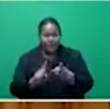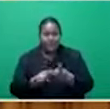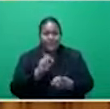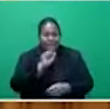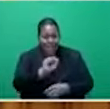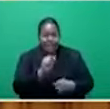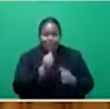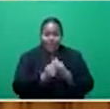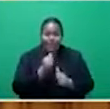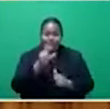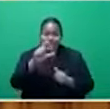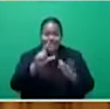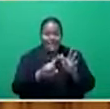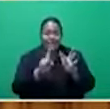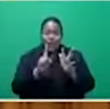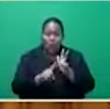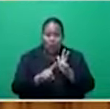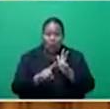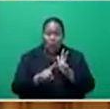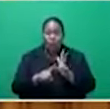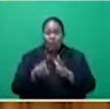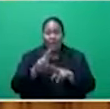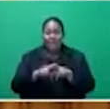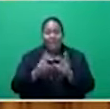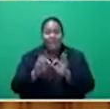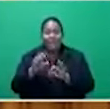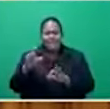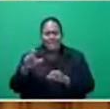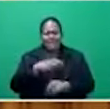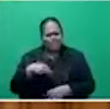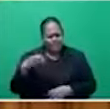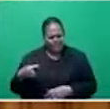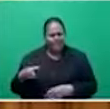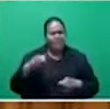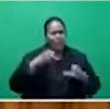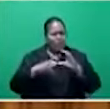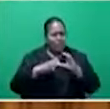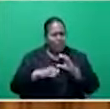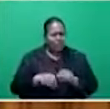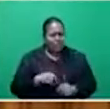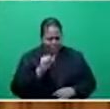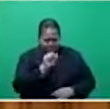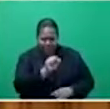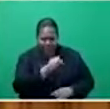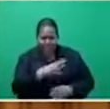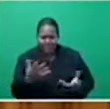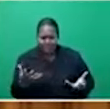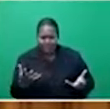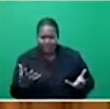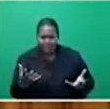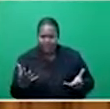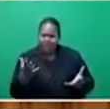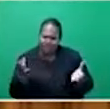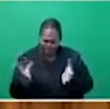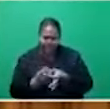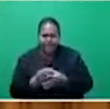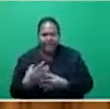FBC, and he's the Minister for Communications. I can say he has links. He's not in USP. I